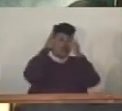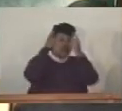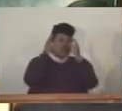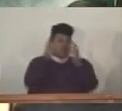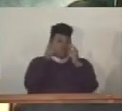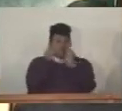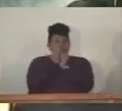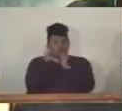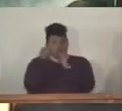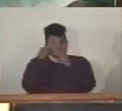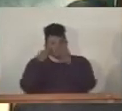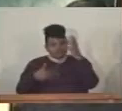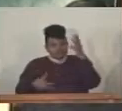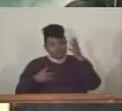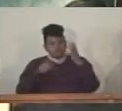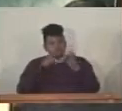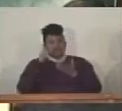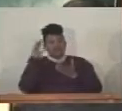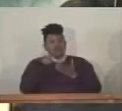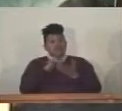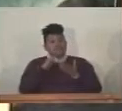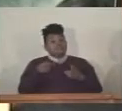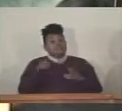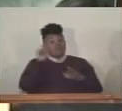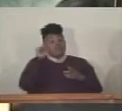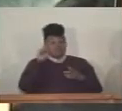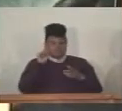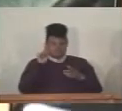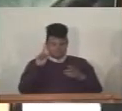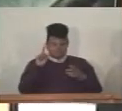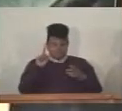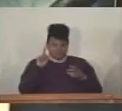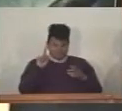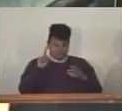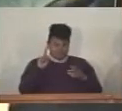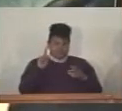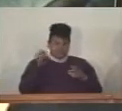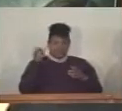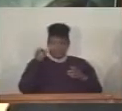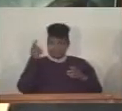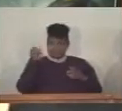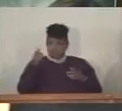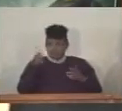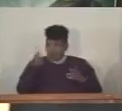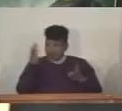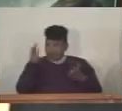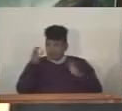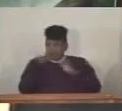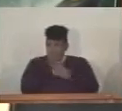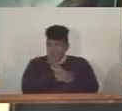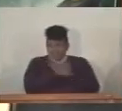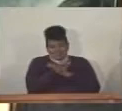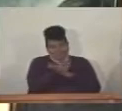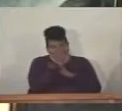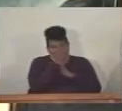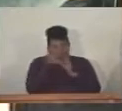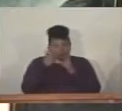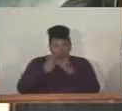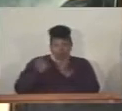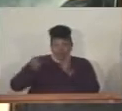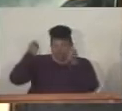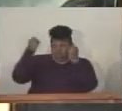decisions, in addition to resourcing of the Justice Reform Program. But there are also changes to the legislative